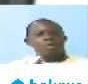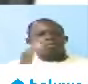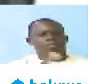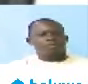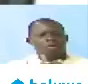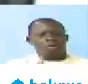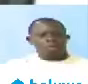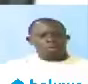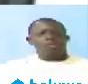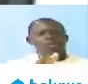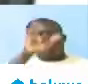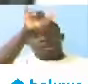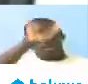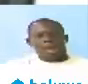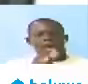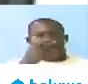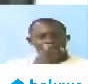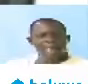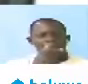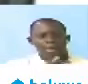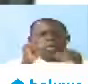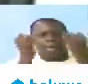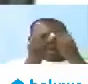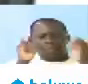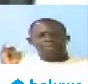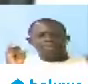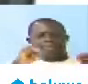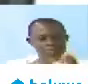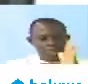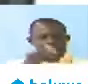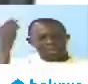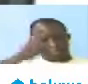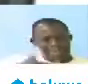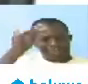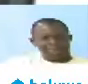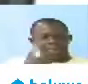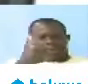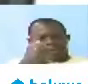I was born in the year of the independence. In